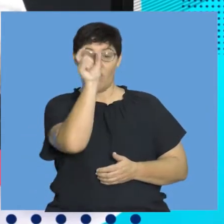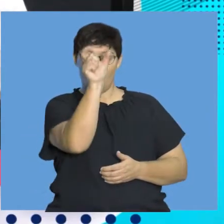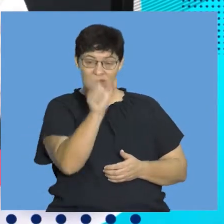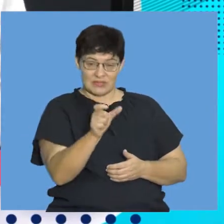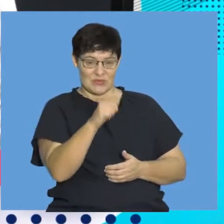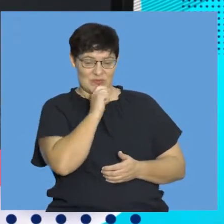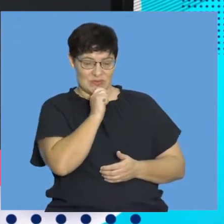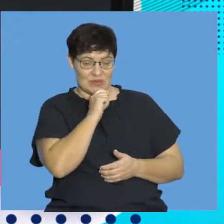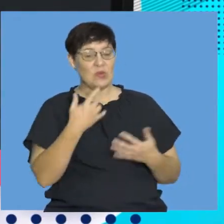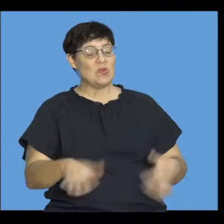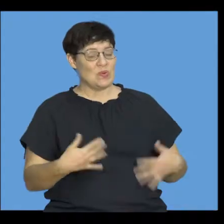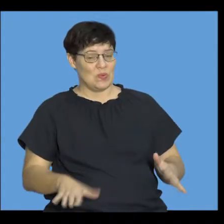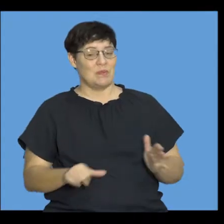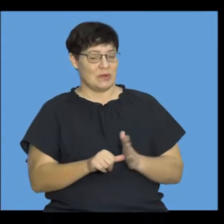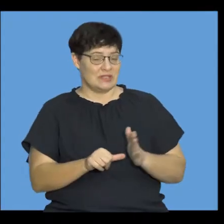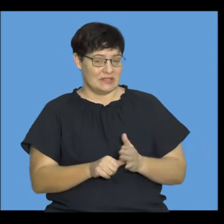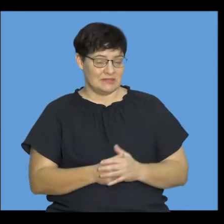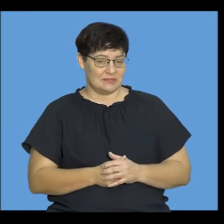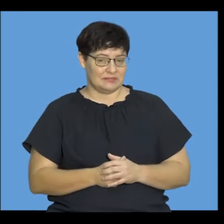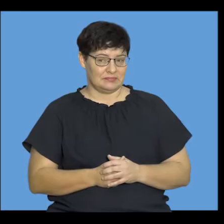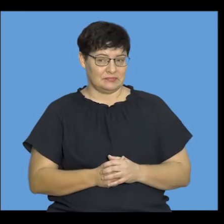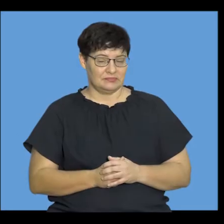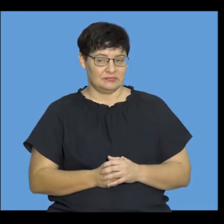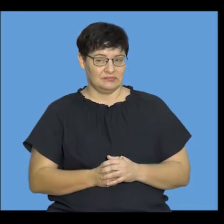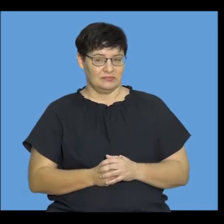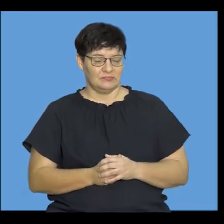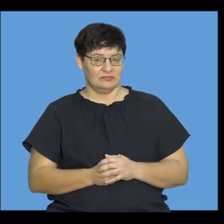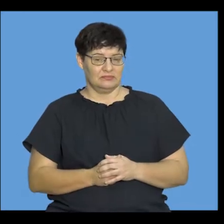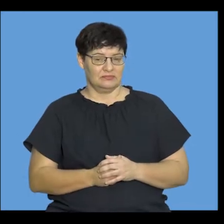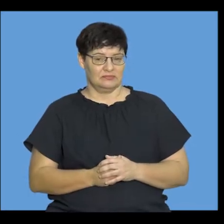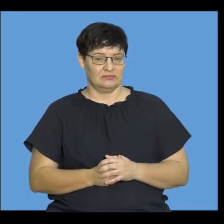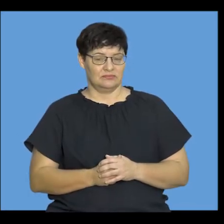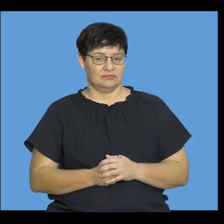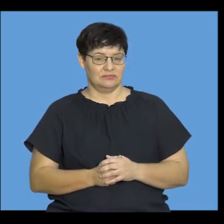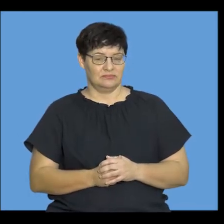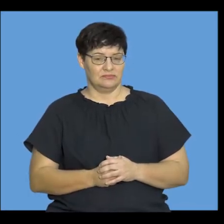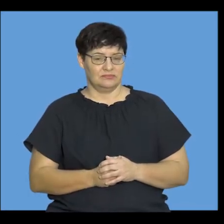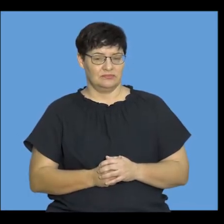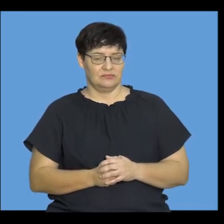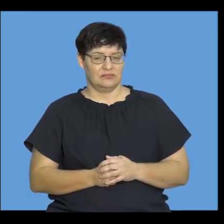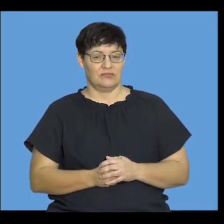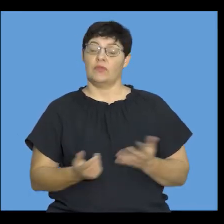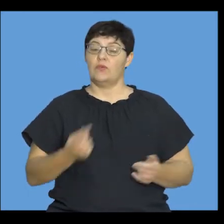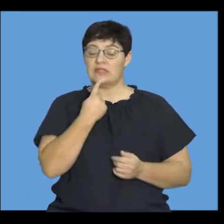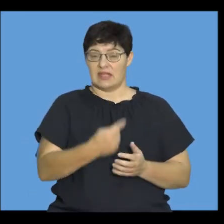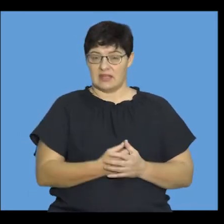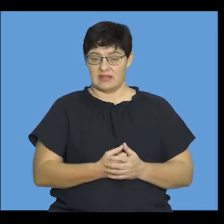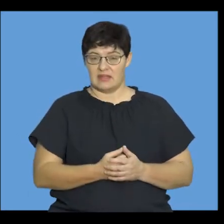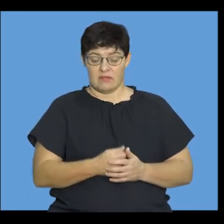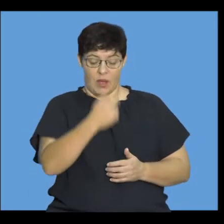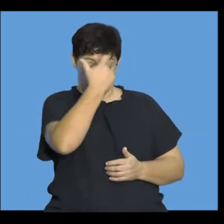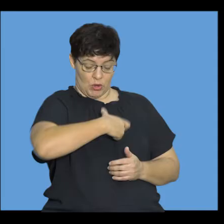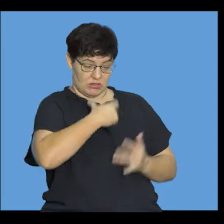here, because it's very, very important. Okay, We spoke about this. We said, in your personal